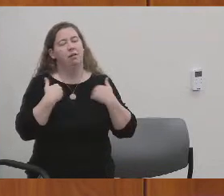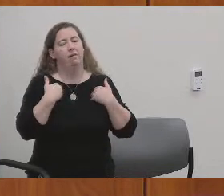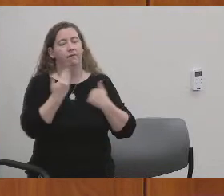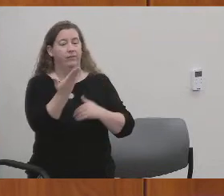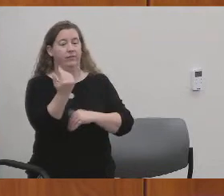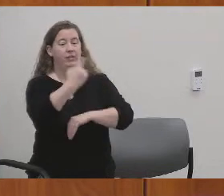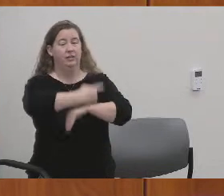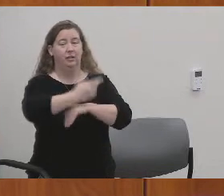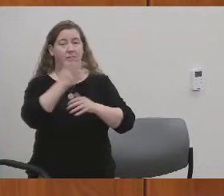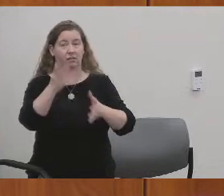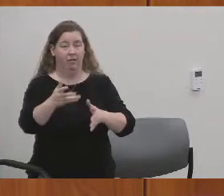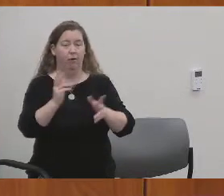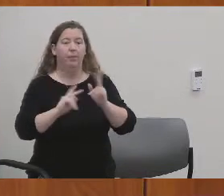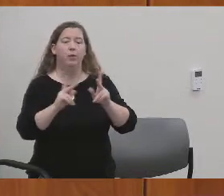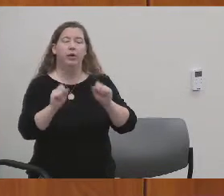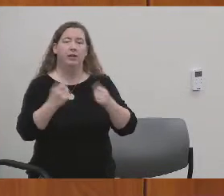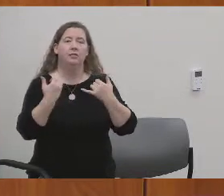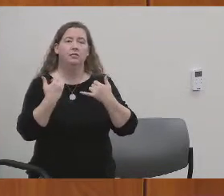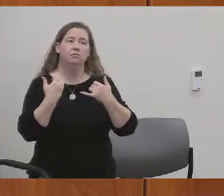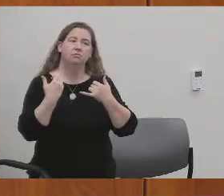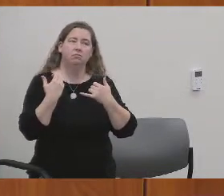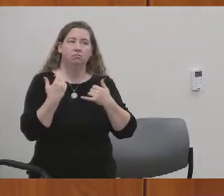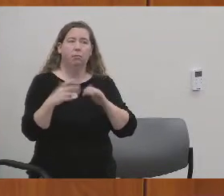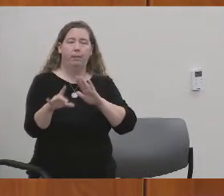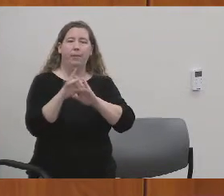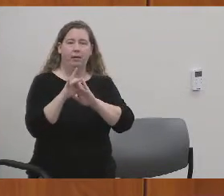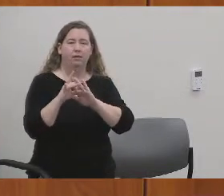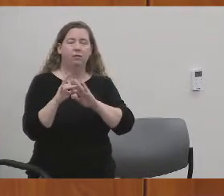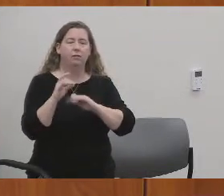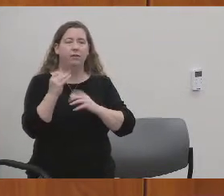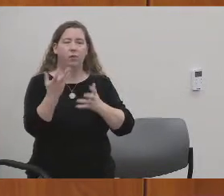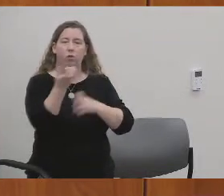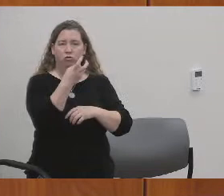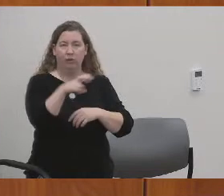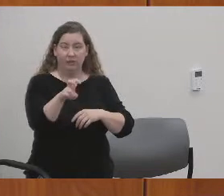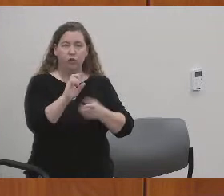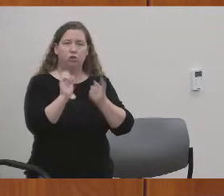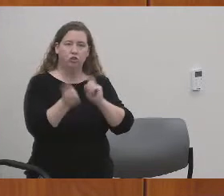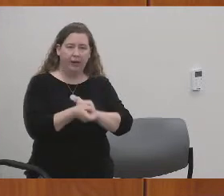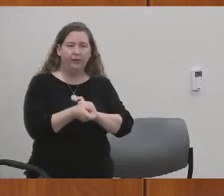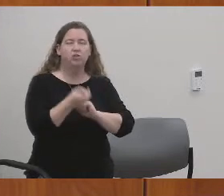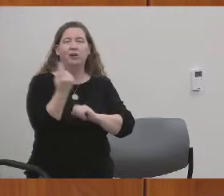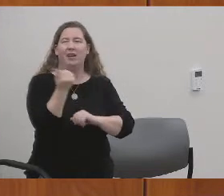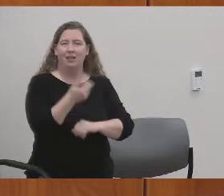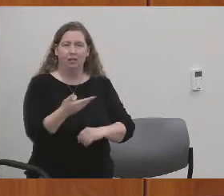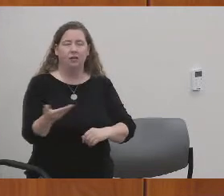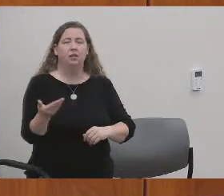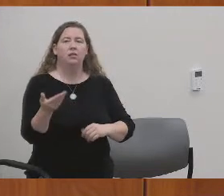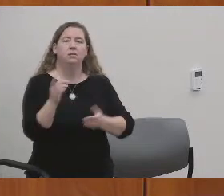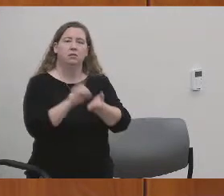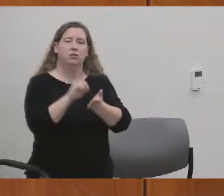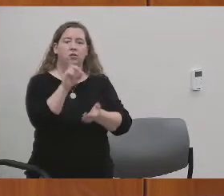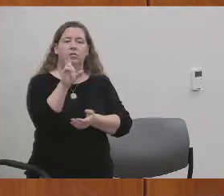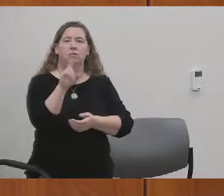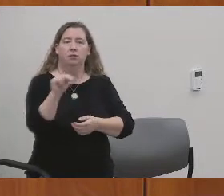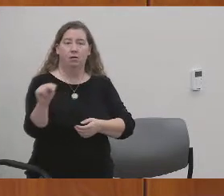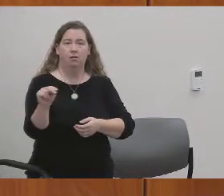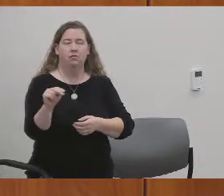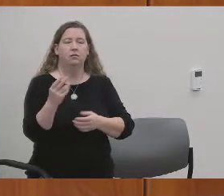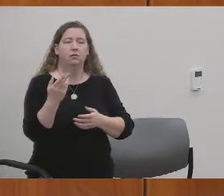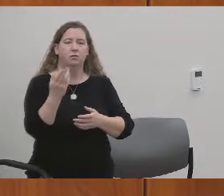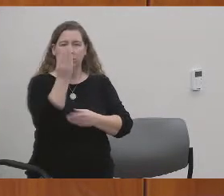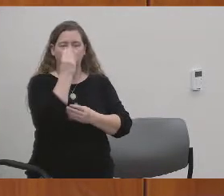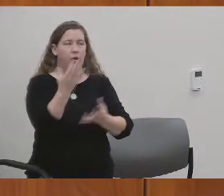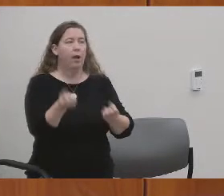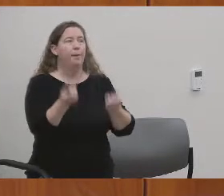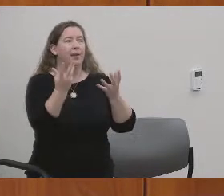15 days to go, so people still have 15 days to, if they want to make a change. But Dr. Dunn is going to tell you how many